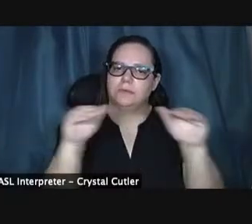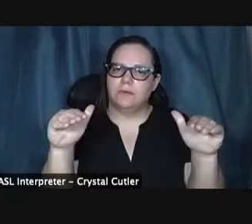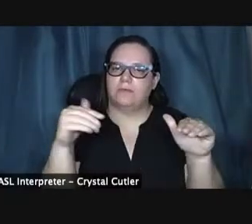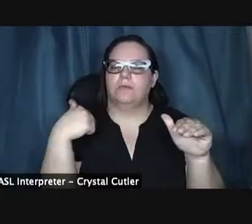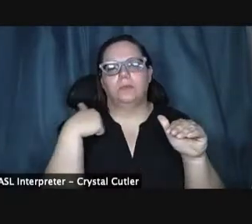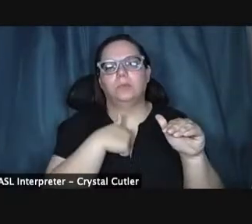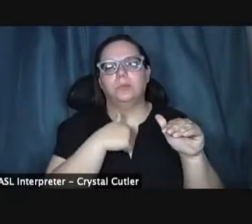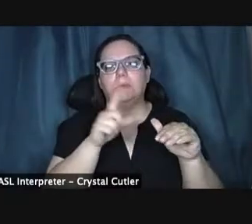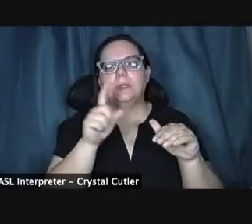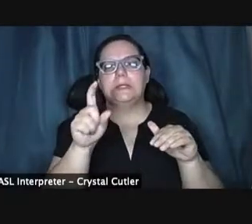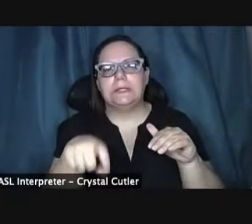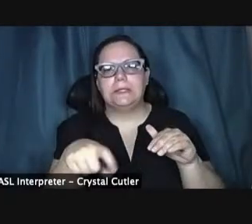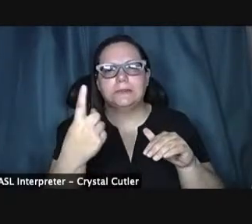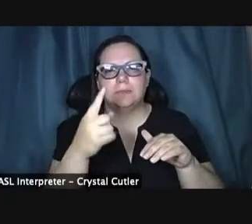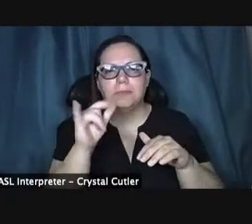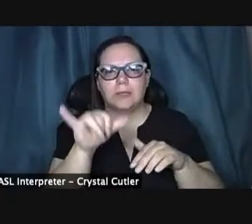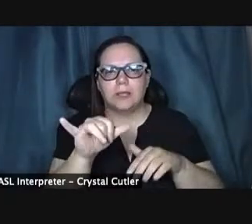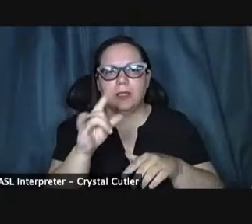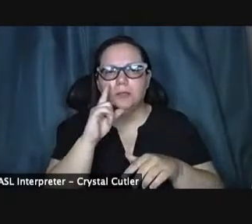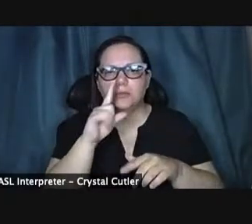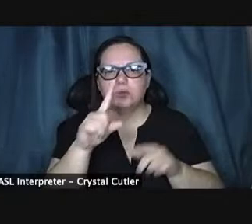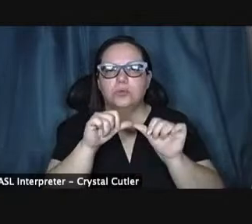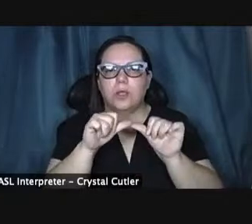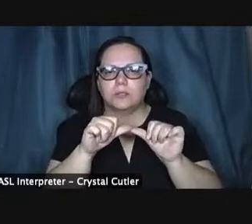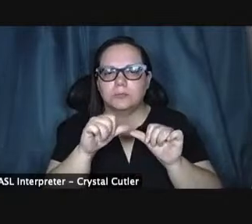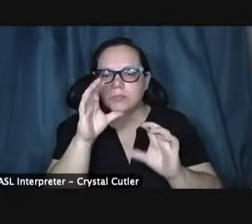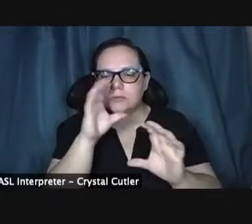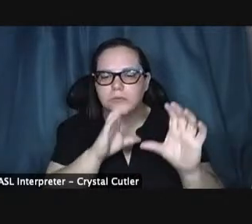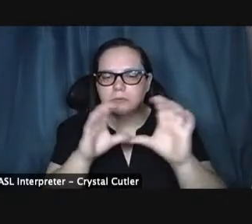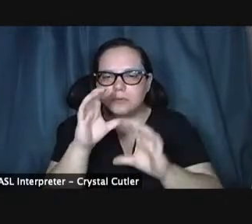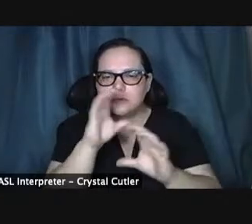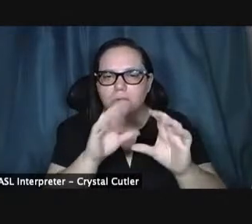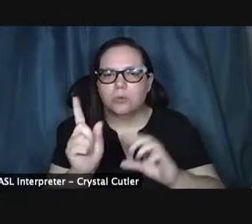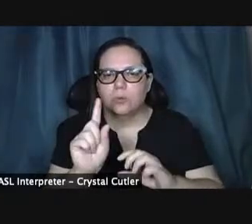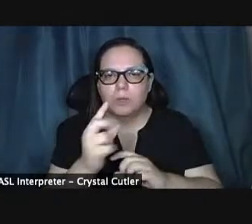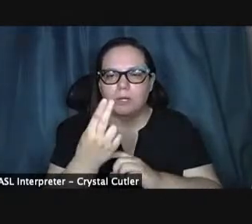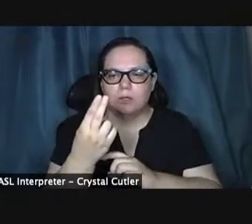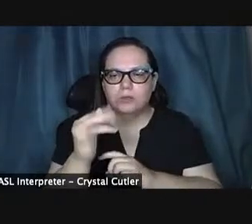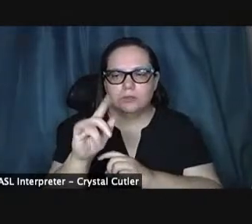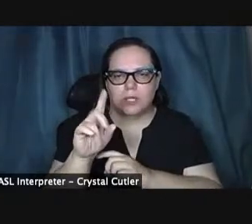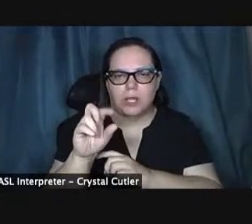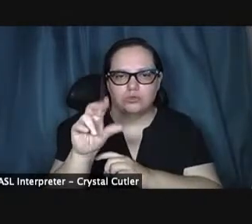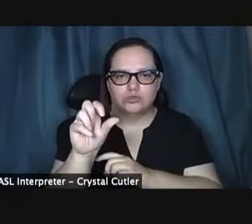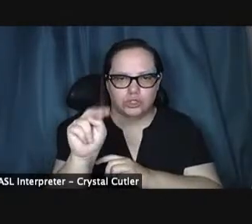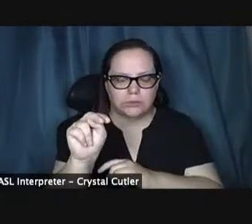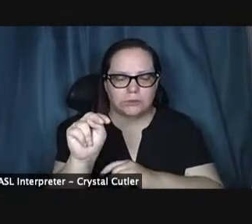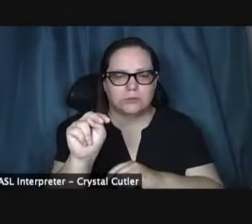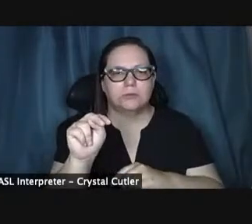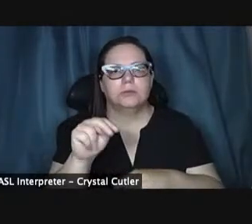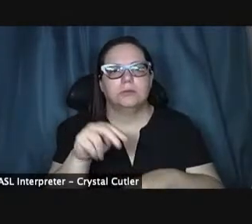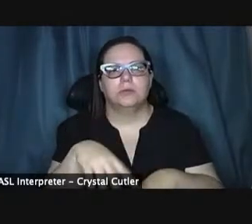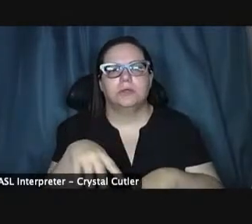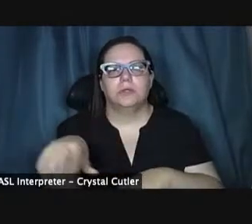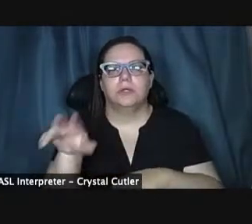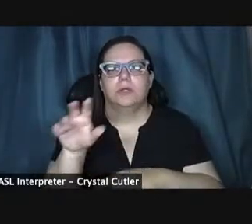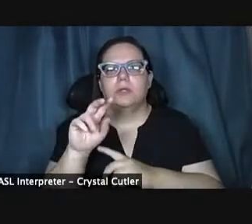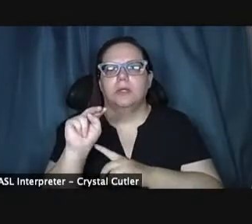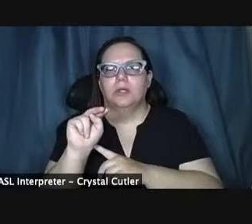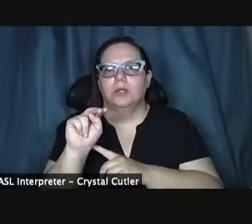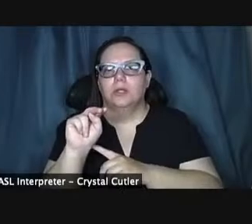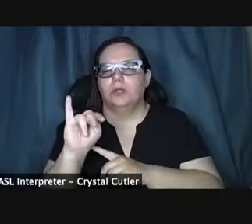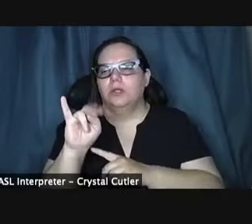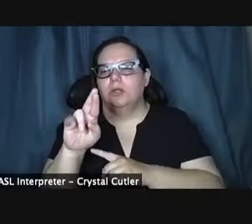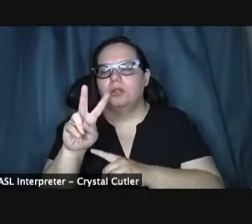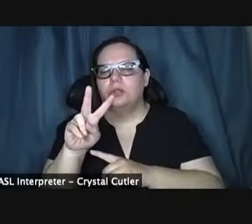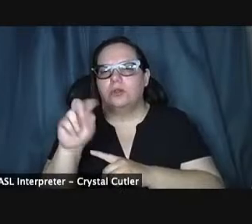need an instrument like this to constantly be observing subsurface hydrogen. NERVIS and M-SOLO are on continuously while driving